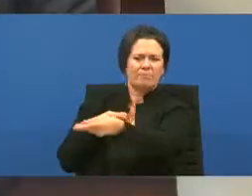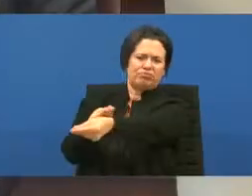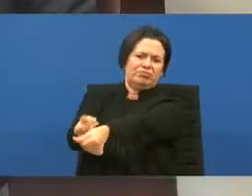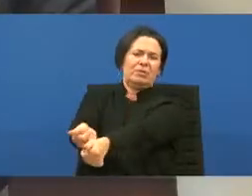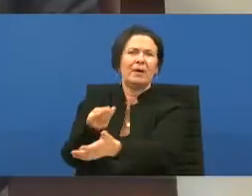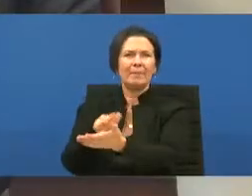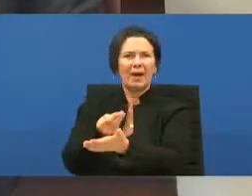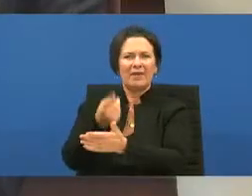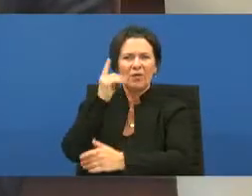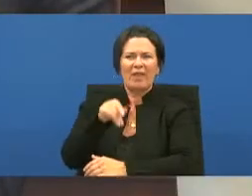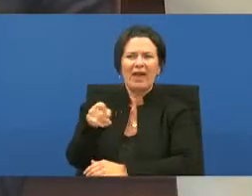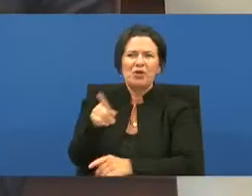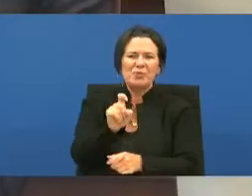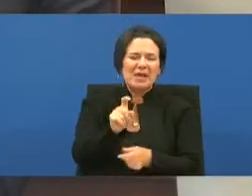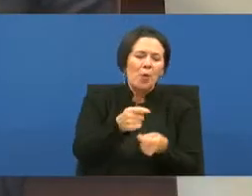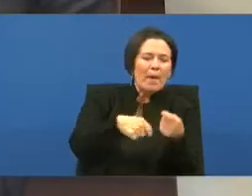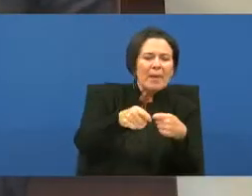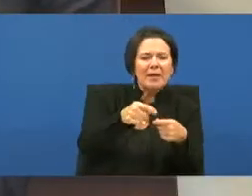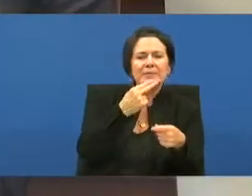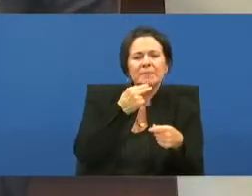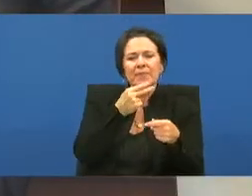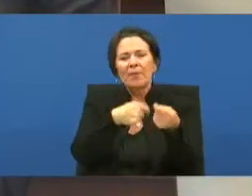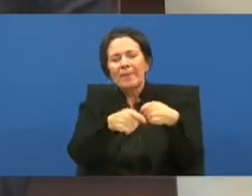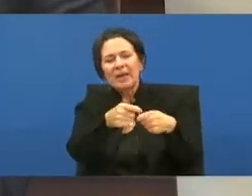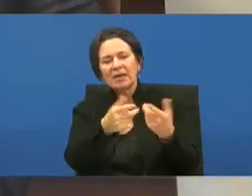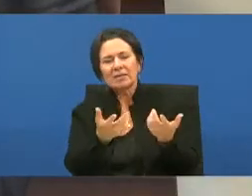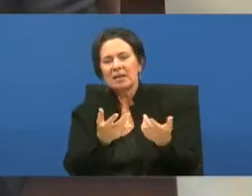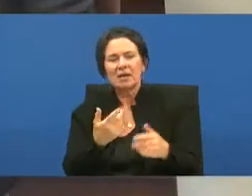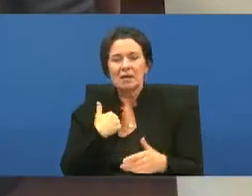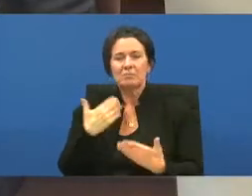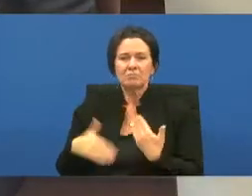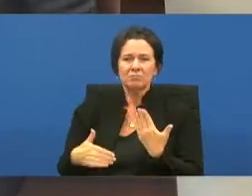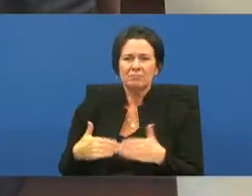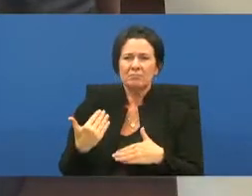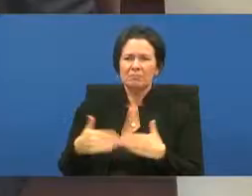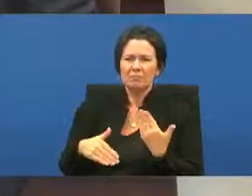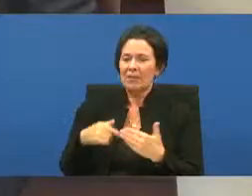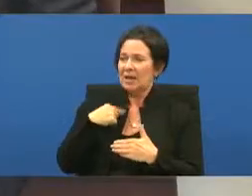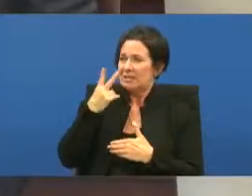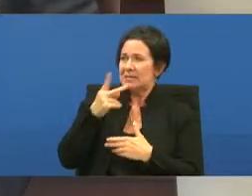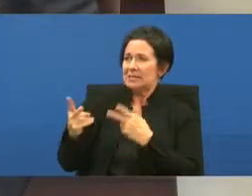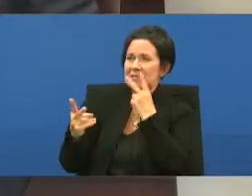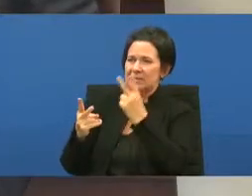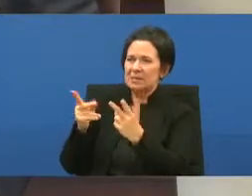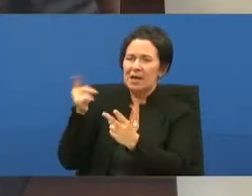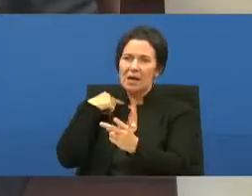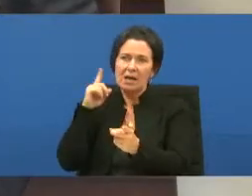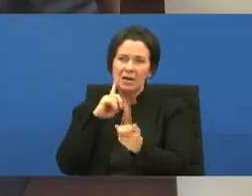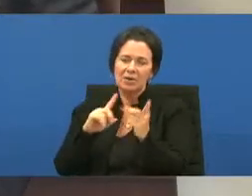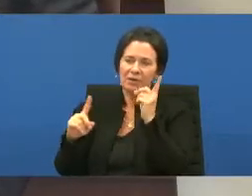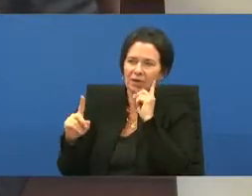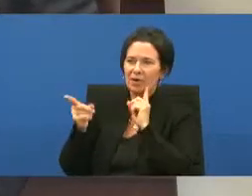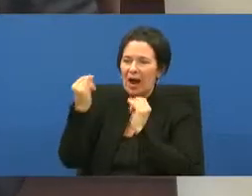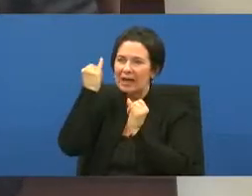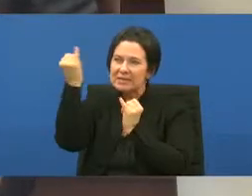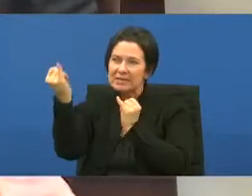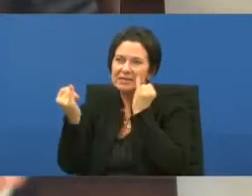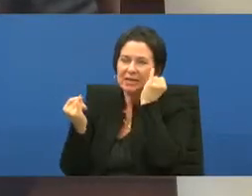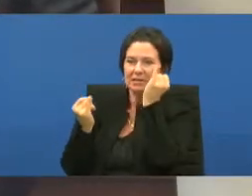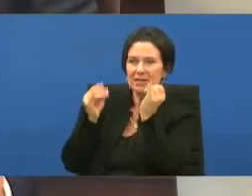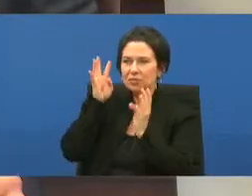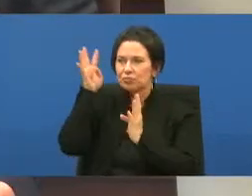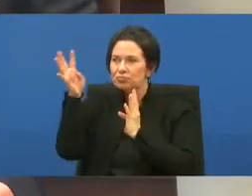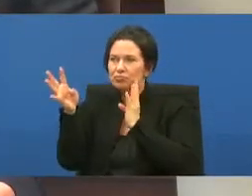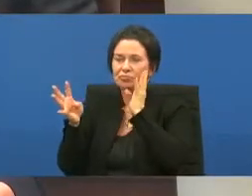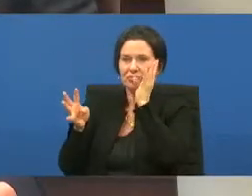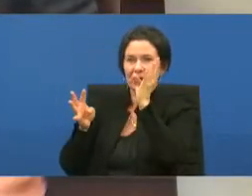something that just needs to be replaced? Then over these years, these ideas started coming up, and that's what it's all about. It's about ideas. The arena